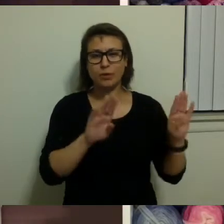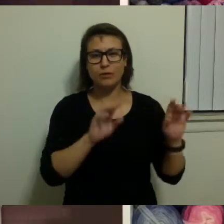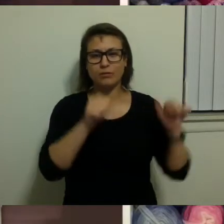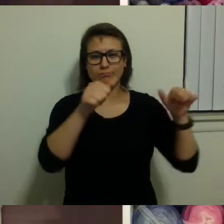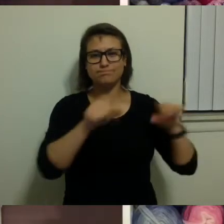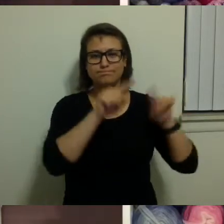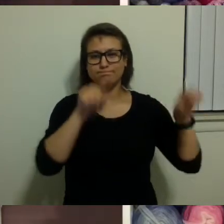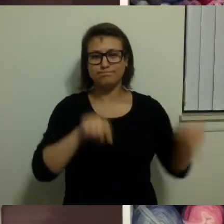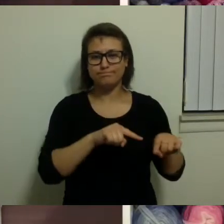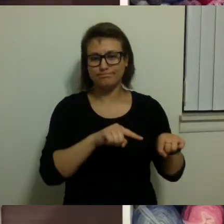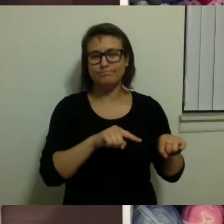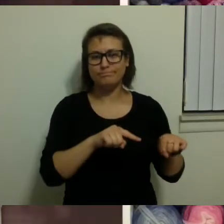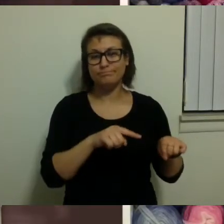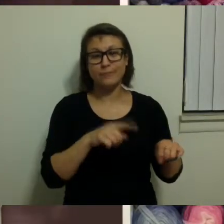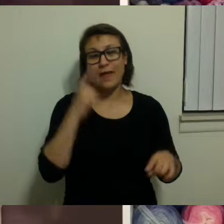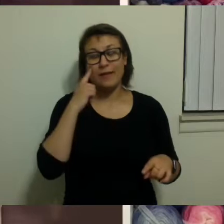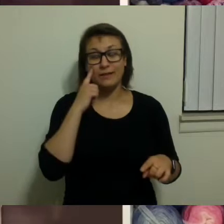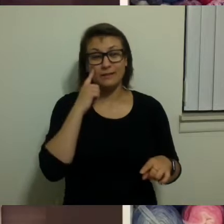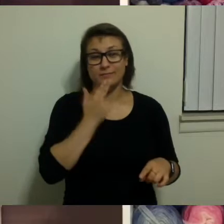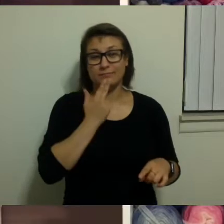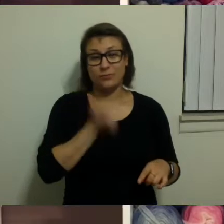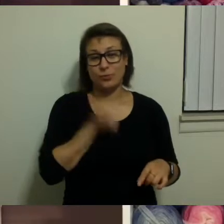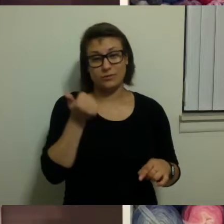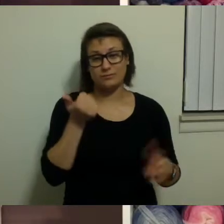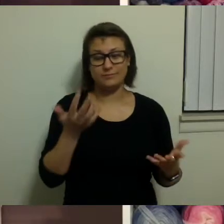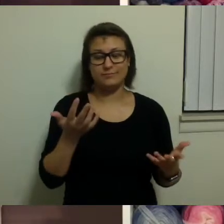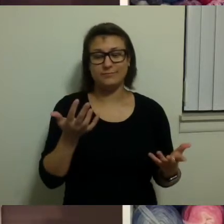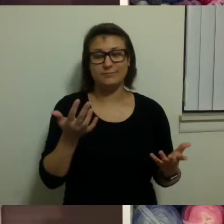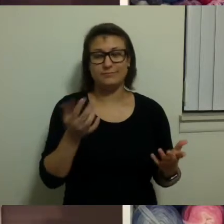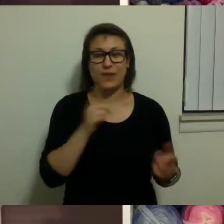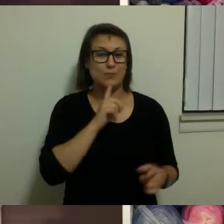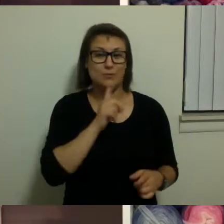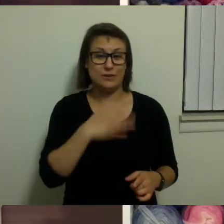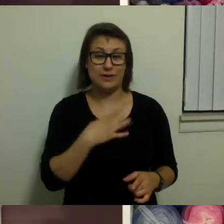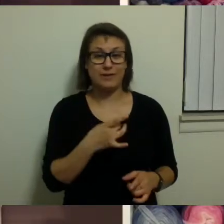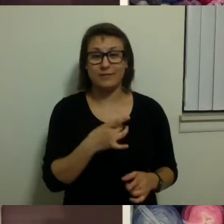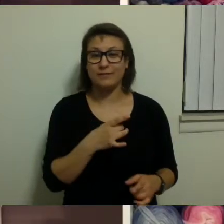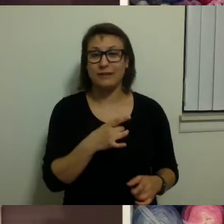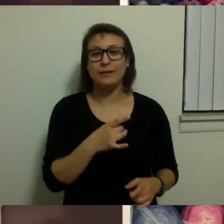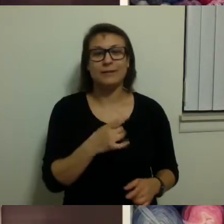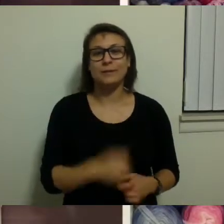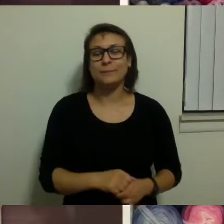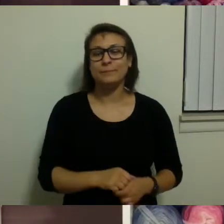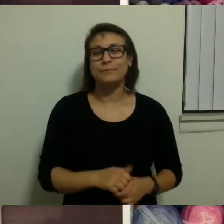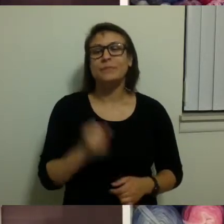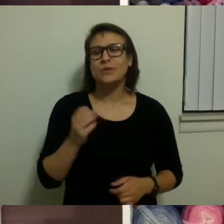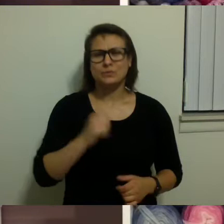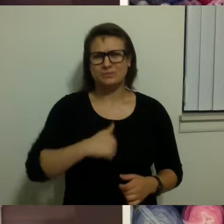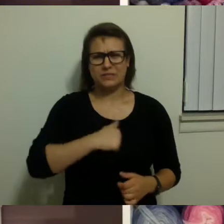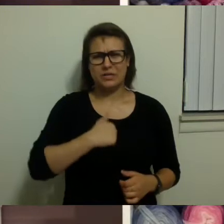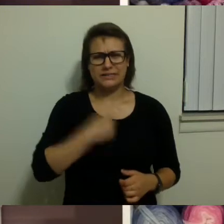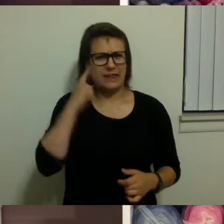hanging. I just think it's the cutest and I really, really like it. So sorry, it's